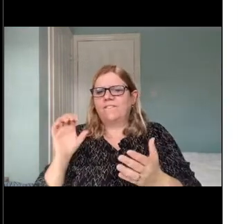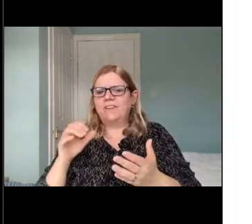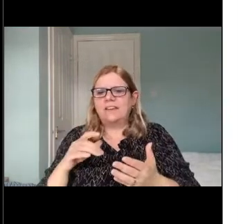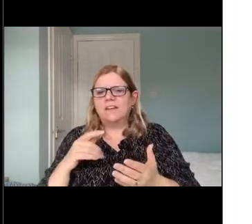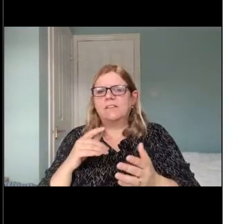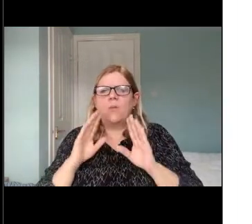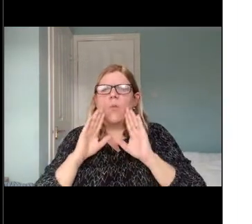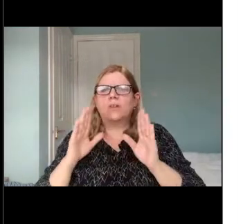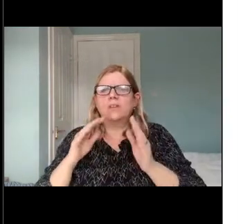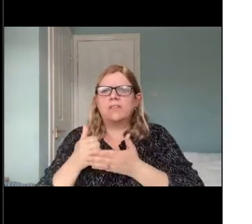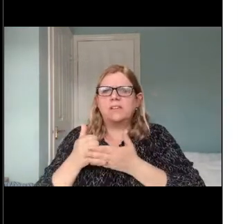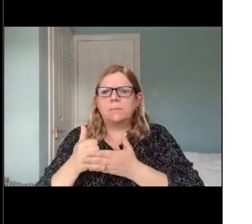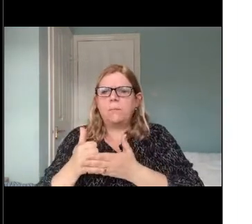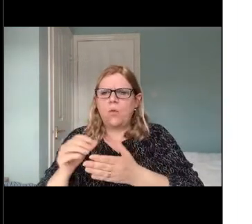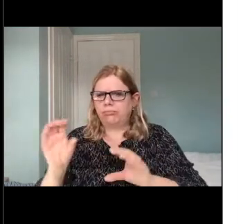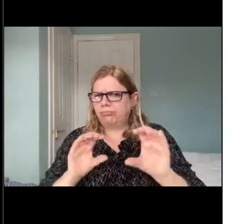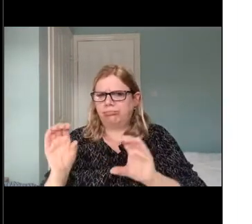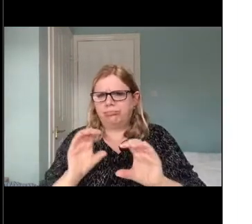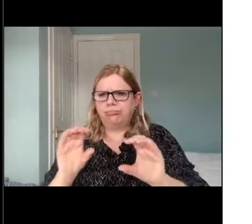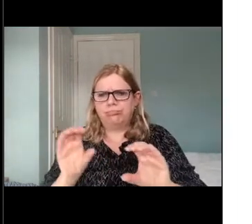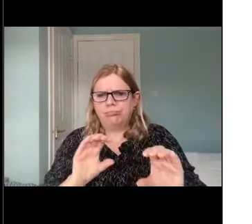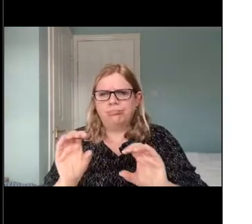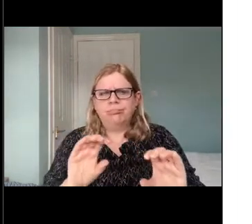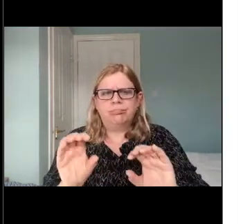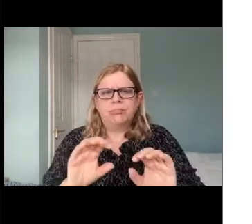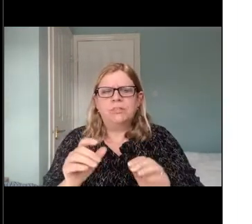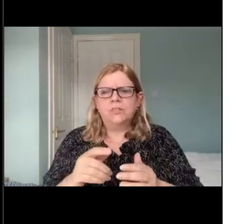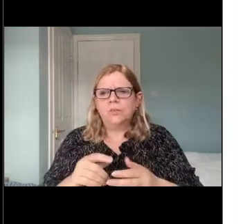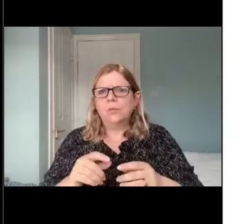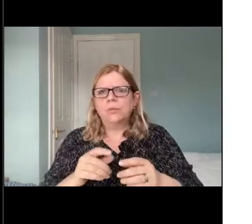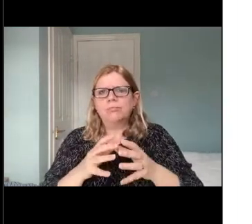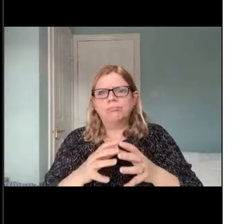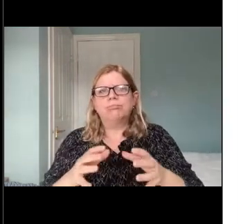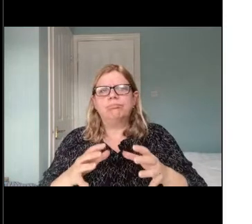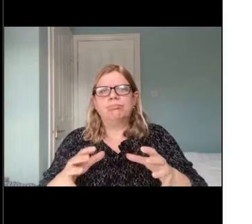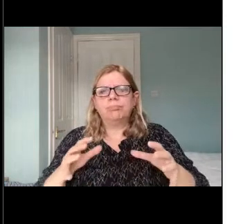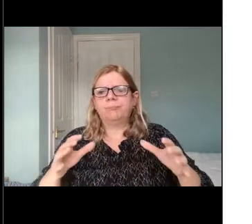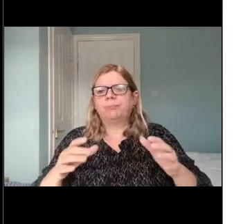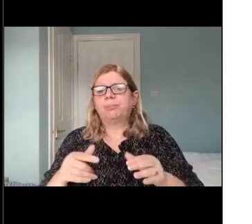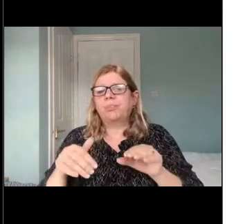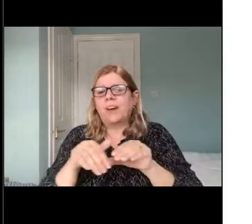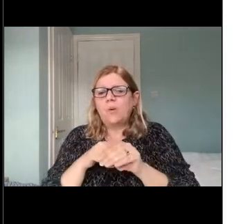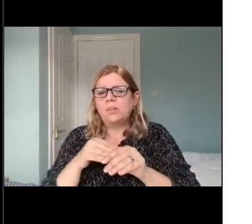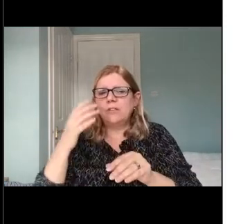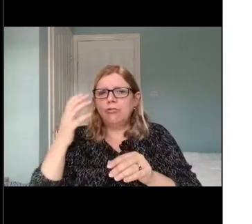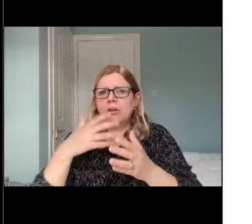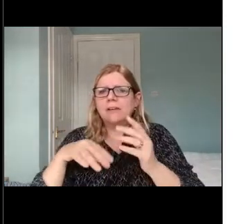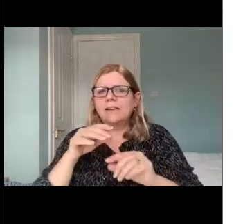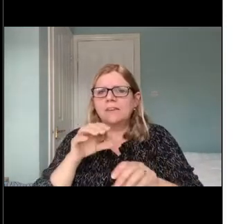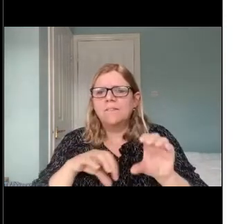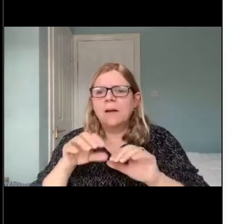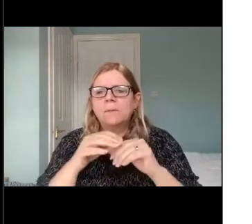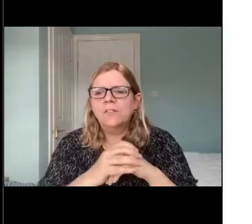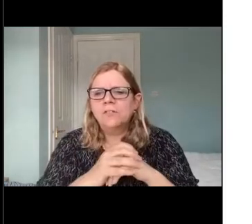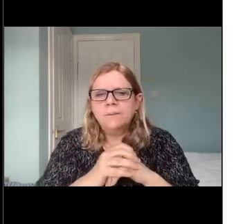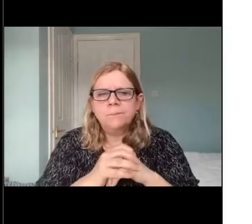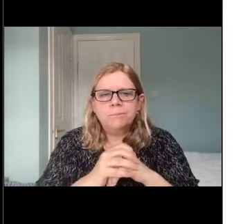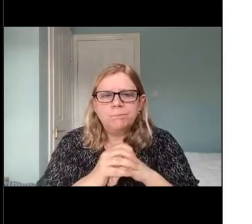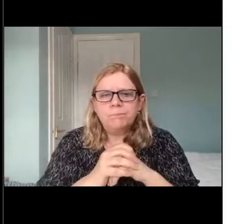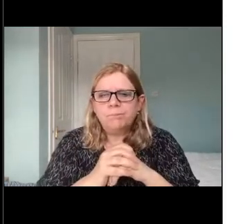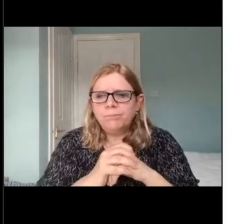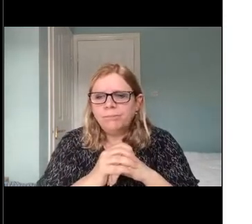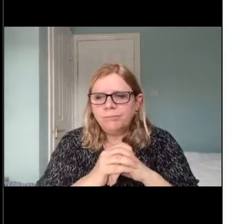And so we've been running for over 15 years, and we've had some wonderful support from a variety of sponsors, and which has grown over the